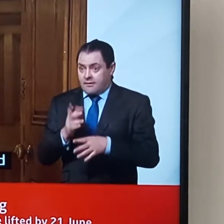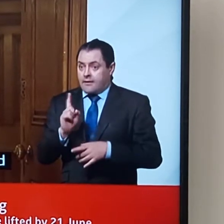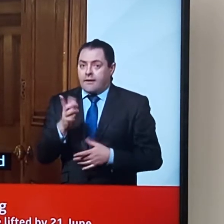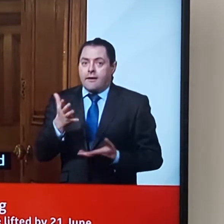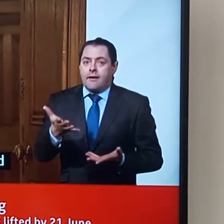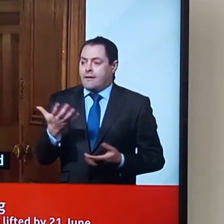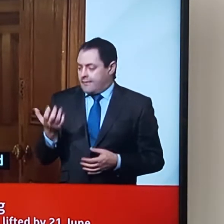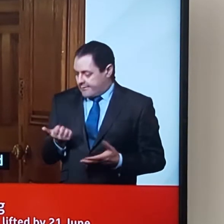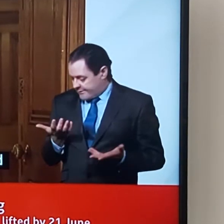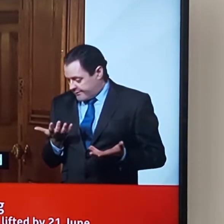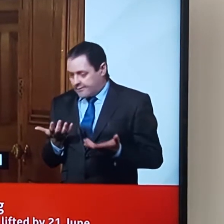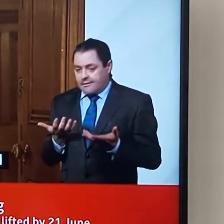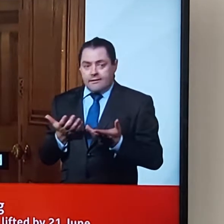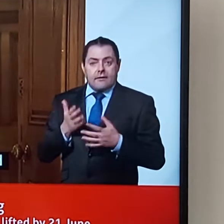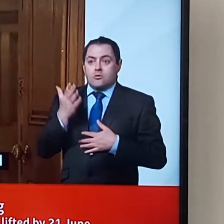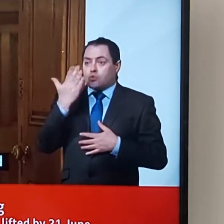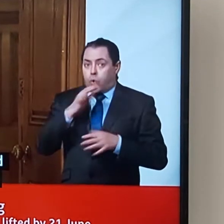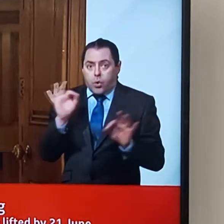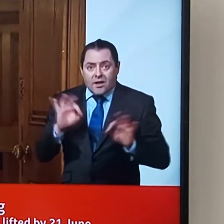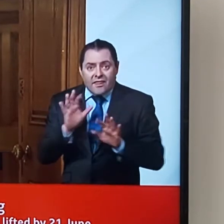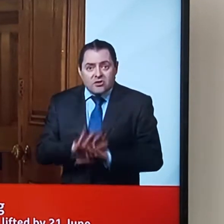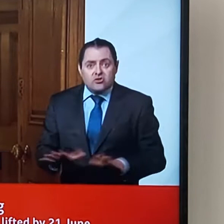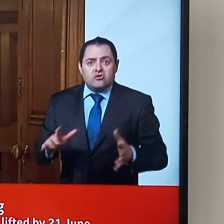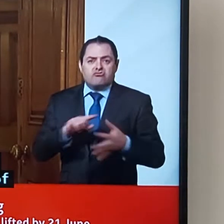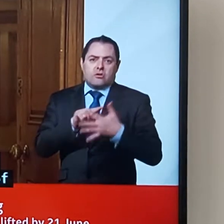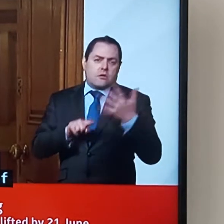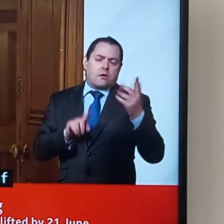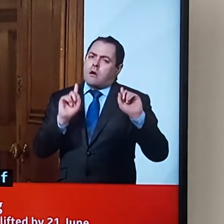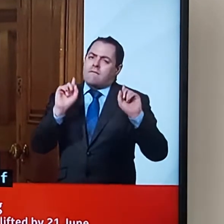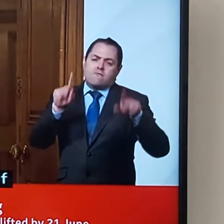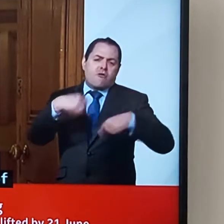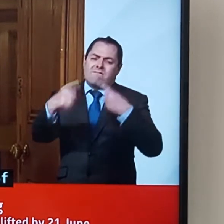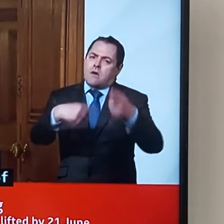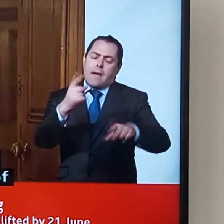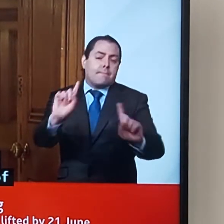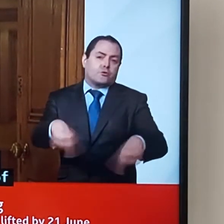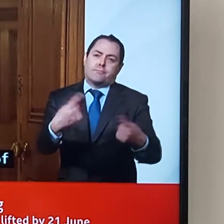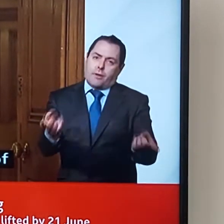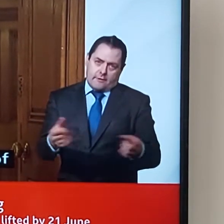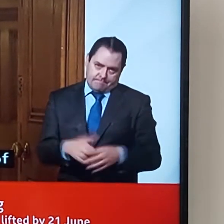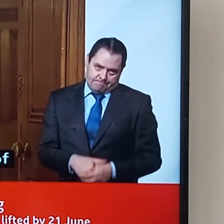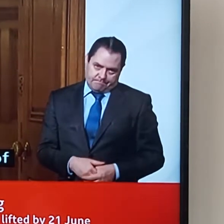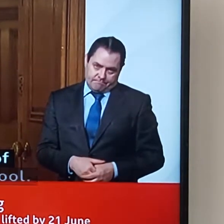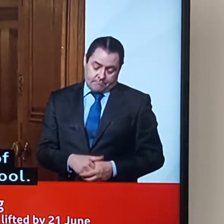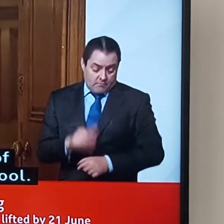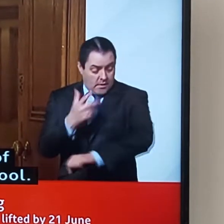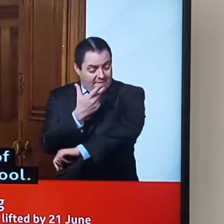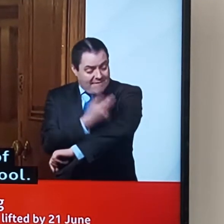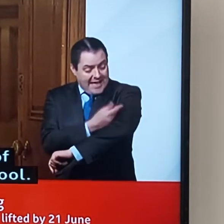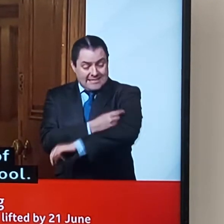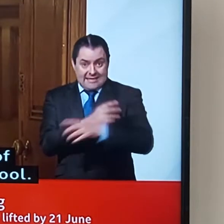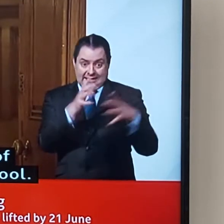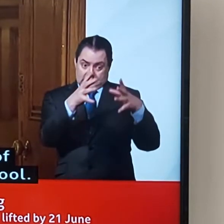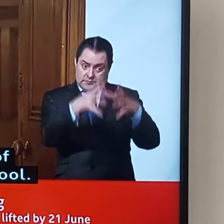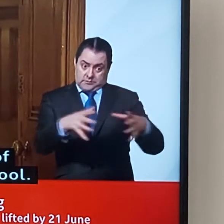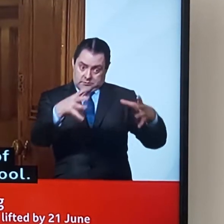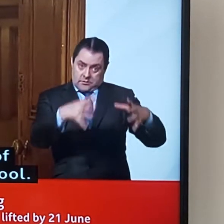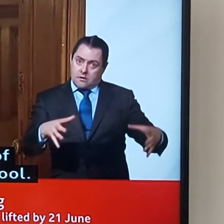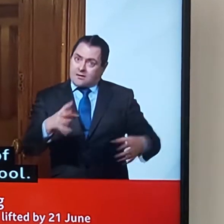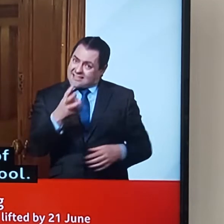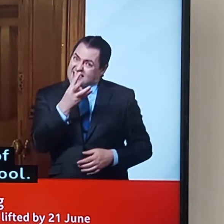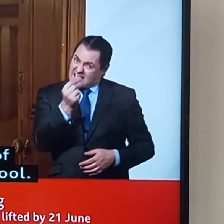kept pupils out of school. It's thanks to the rollout of these vaccinations, many of them pioneered in